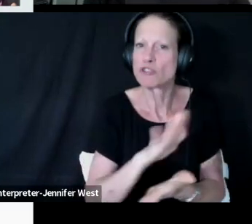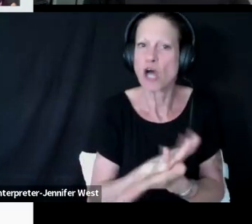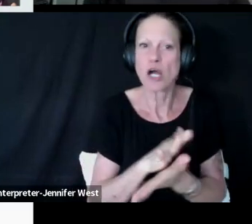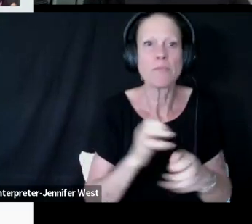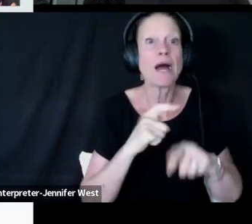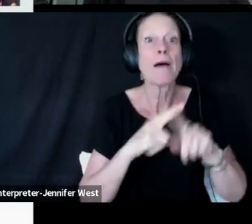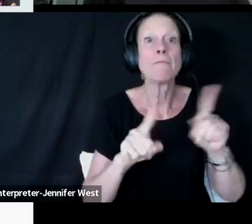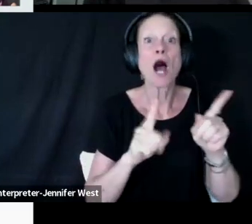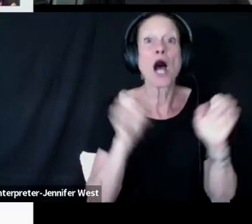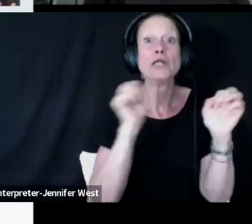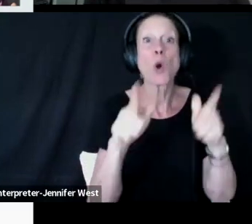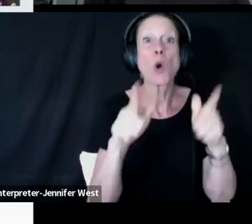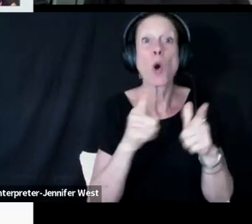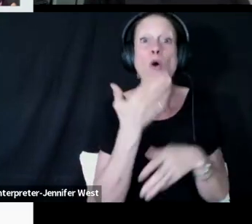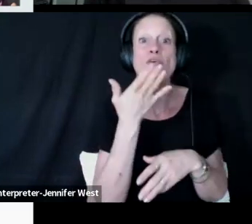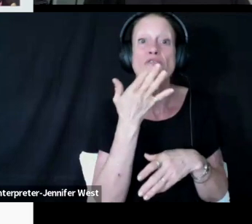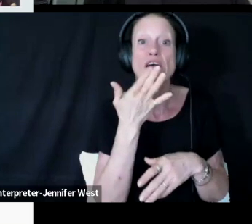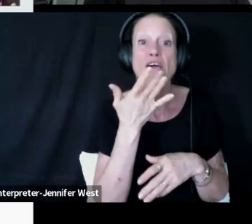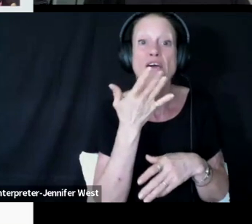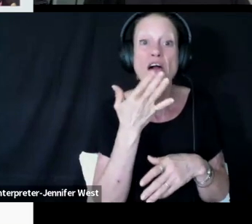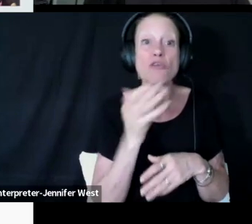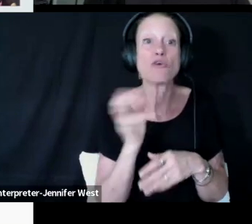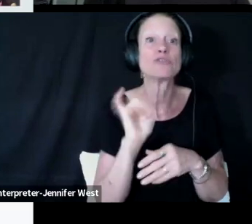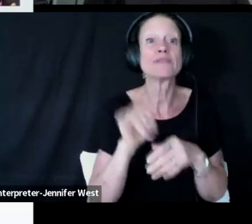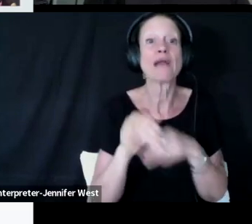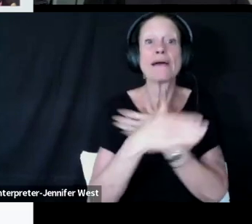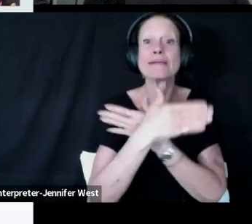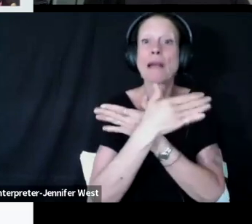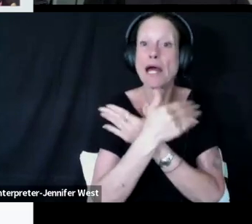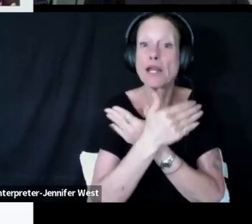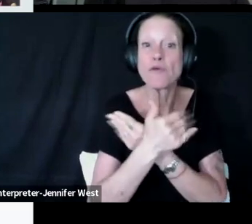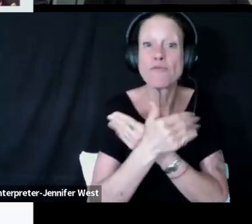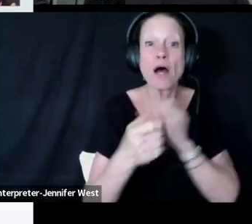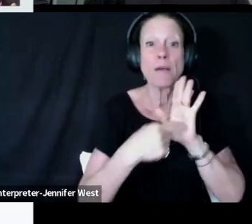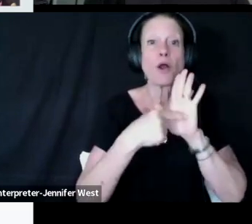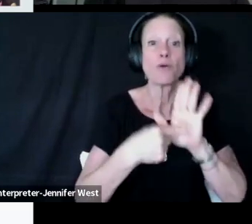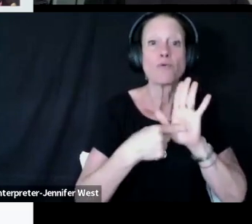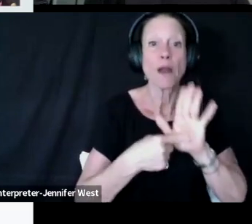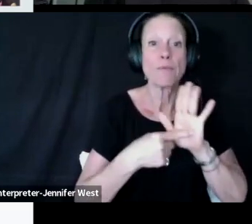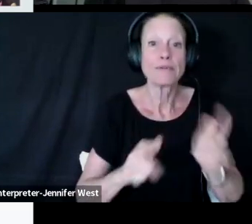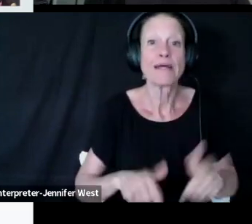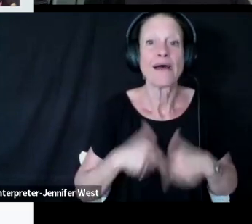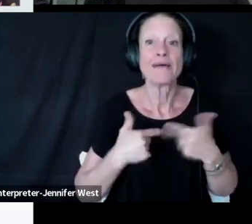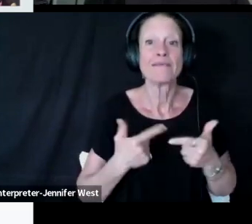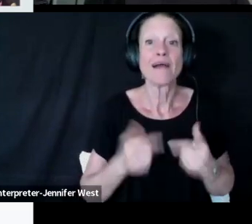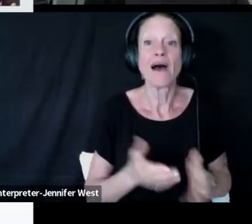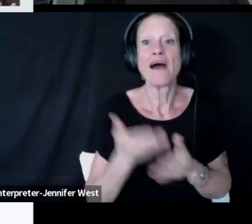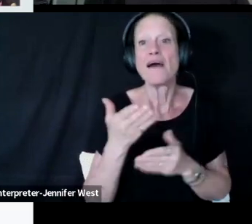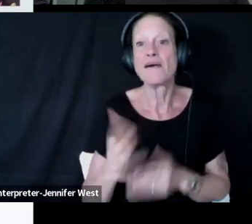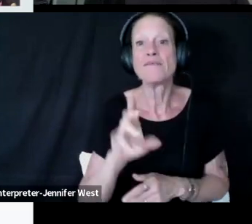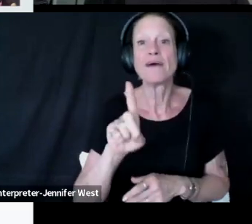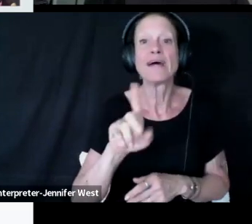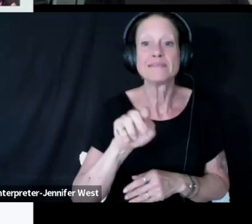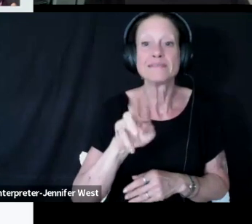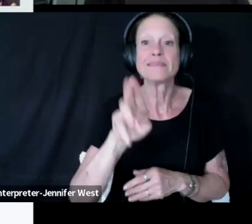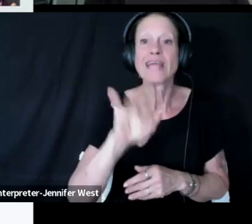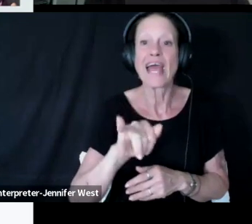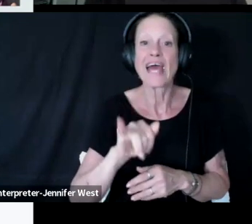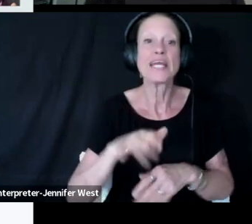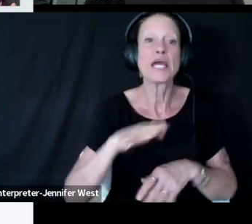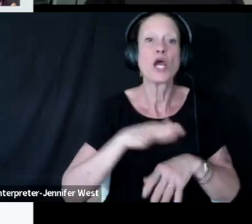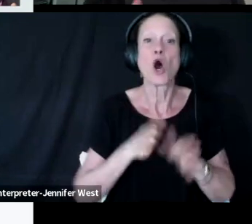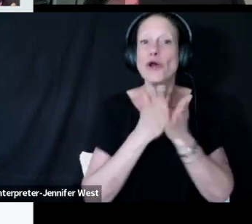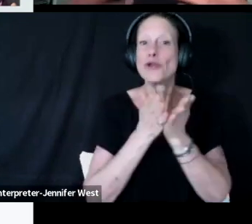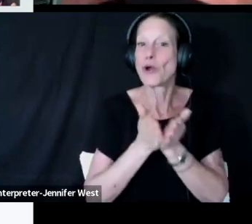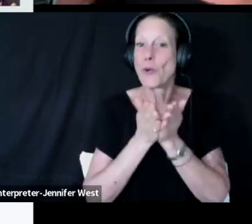that represents life, a little picture of Danny doing one of her favorite things on her boat. And then even this little essence